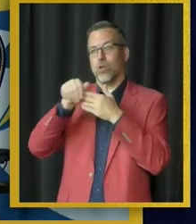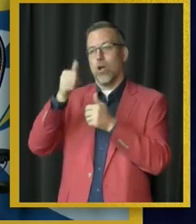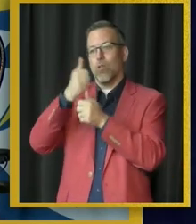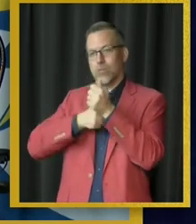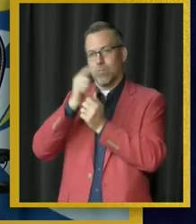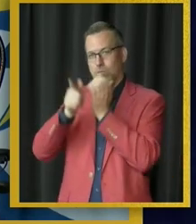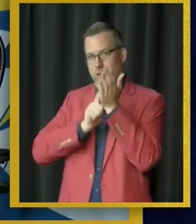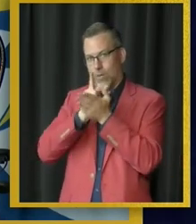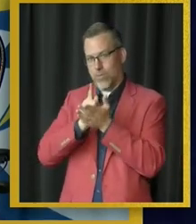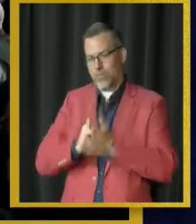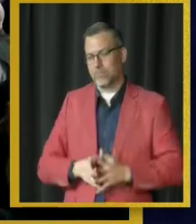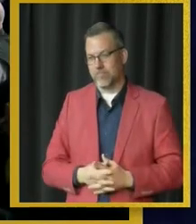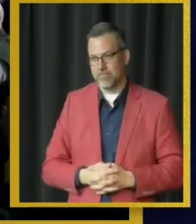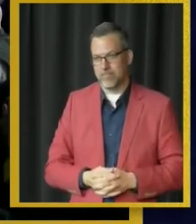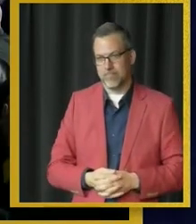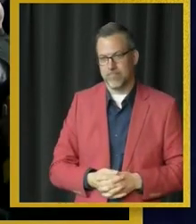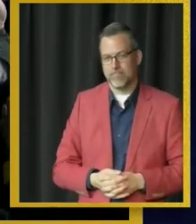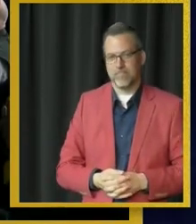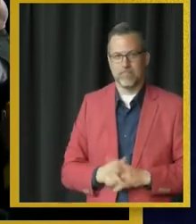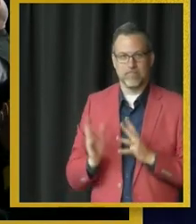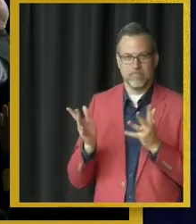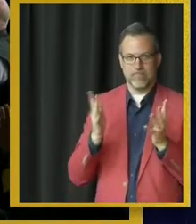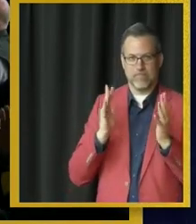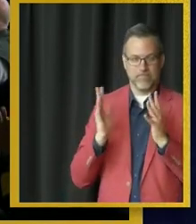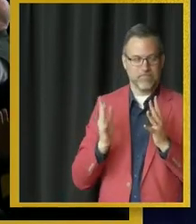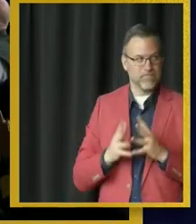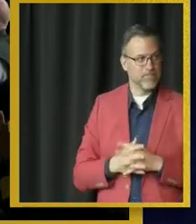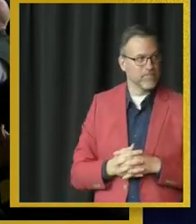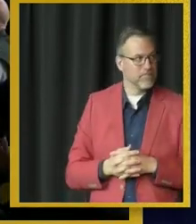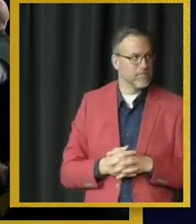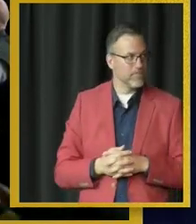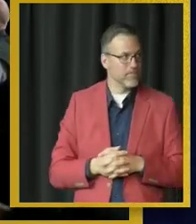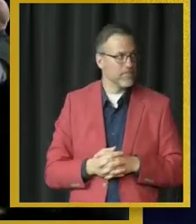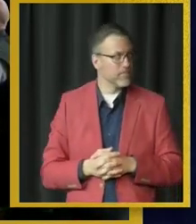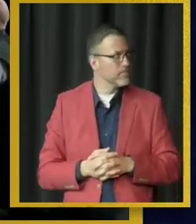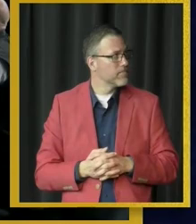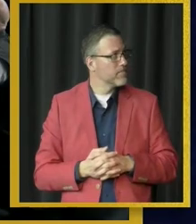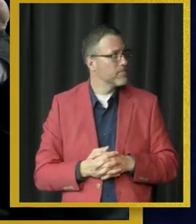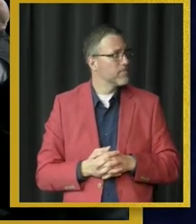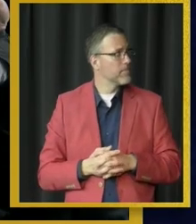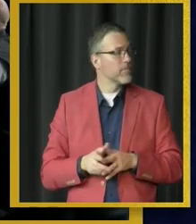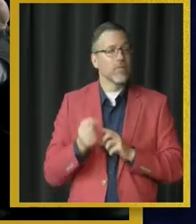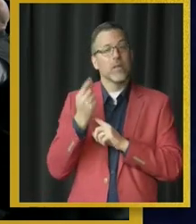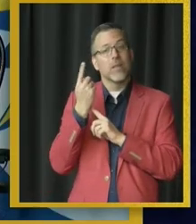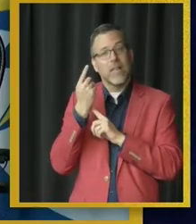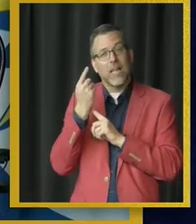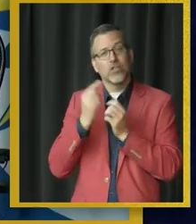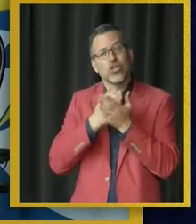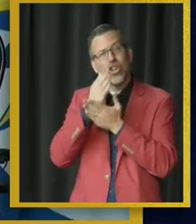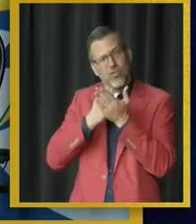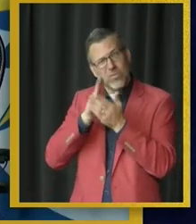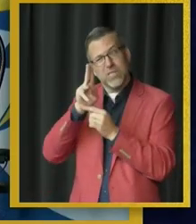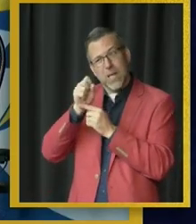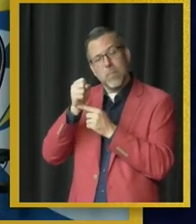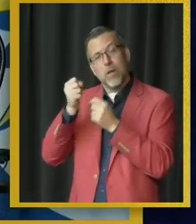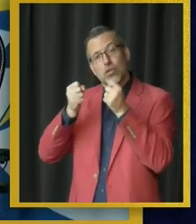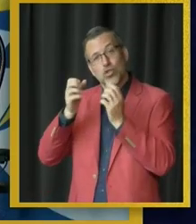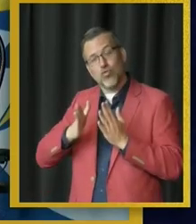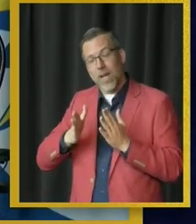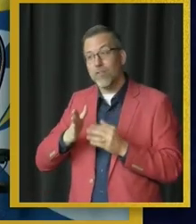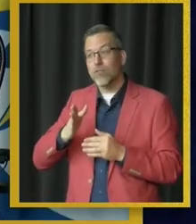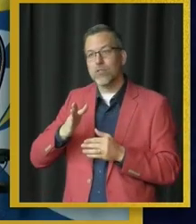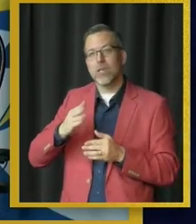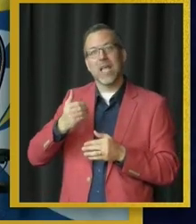hour. And last year, some bus drivers saw as much as